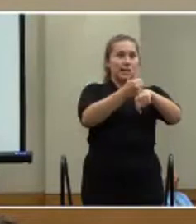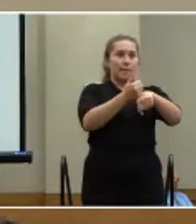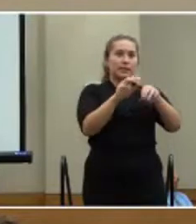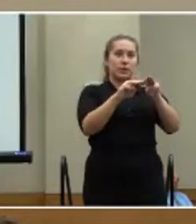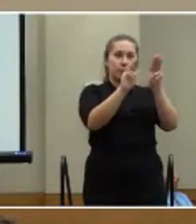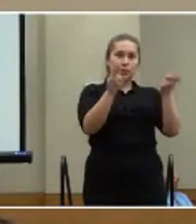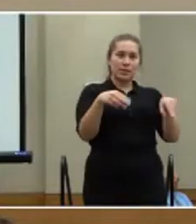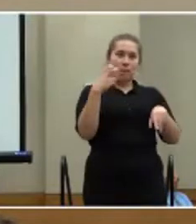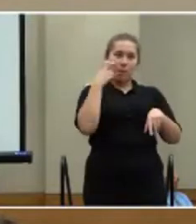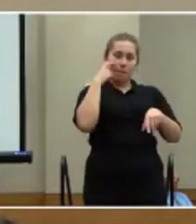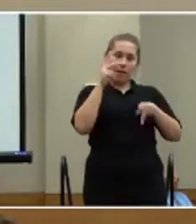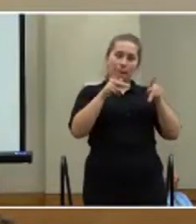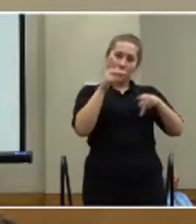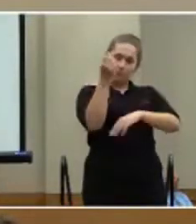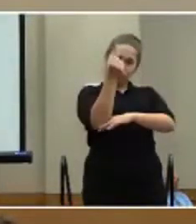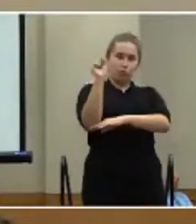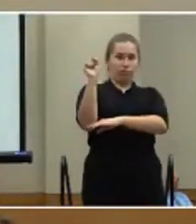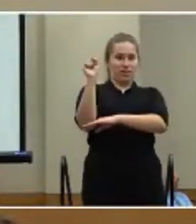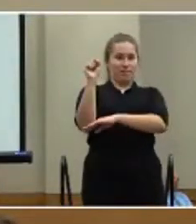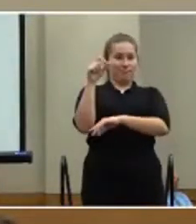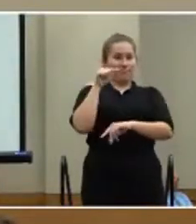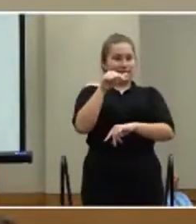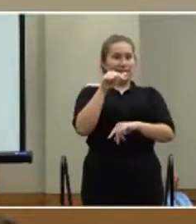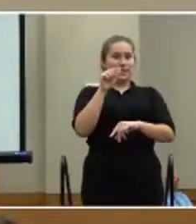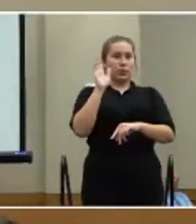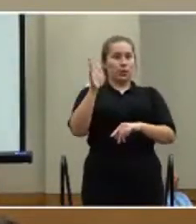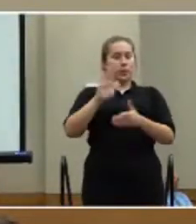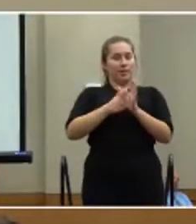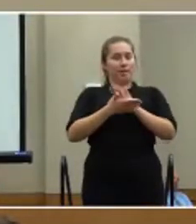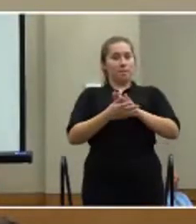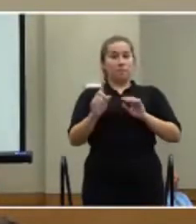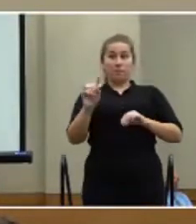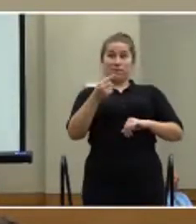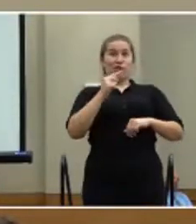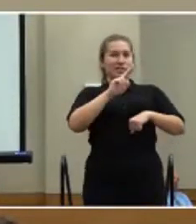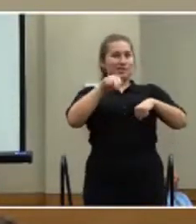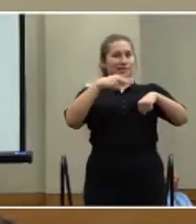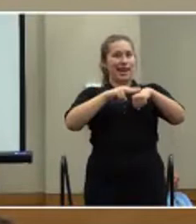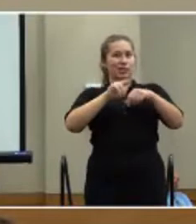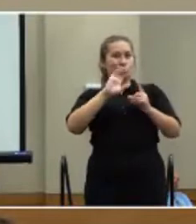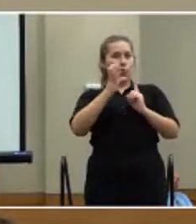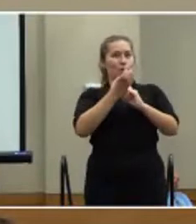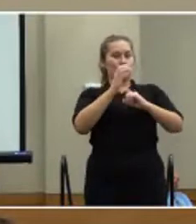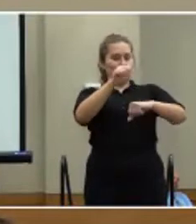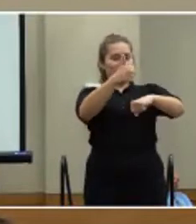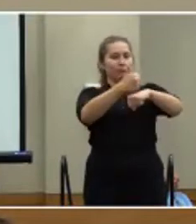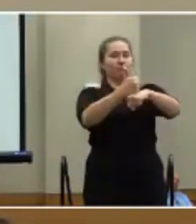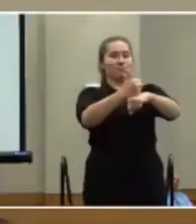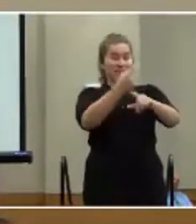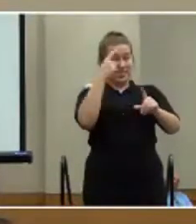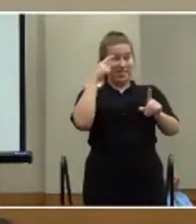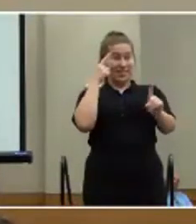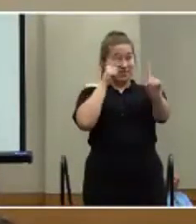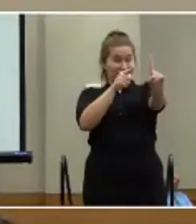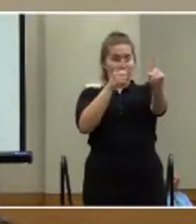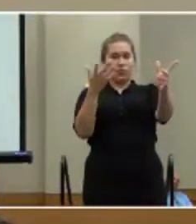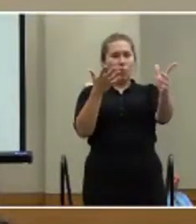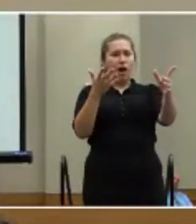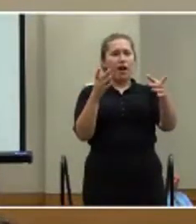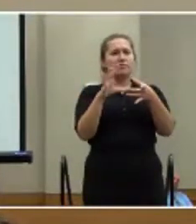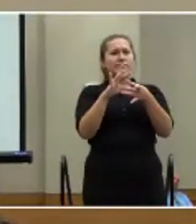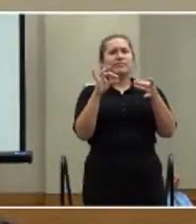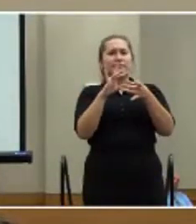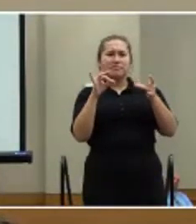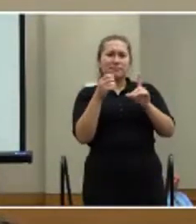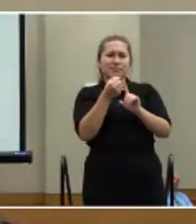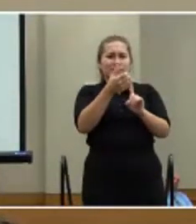People's Movement. This will be the first national cultural institution dedicated to telling the stories